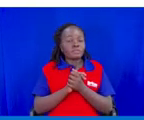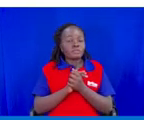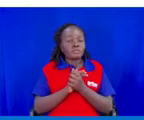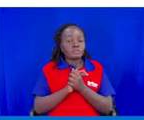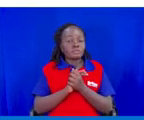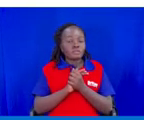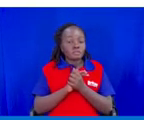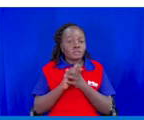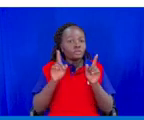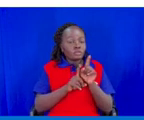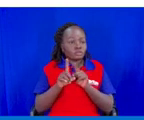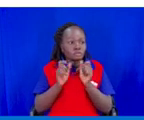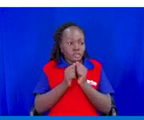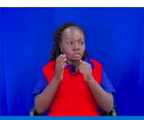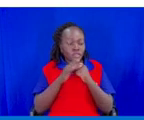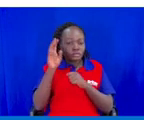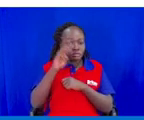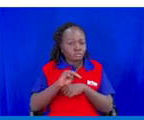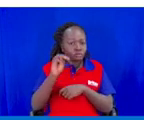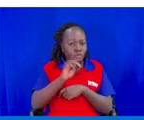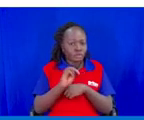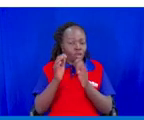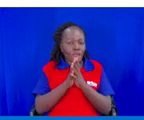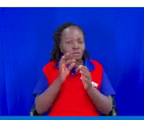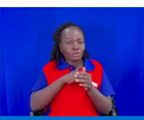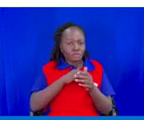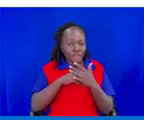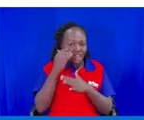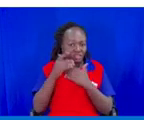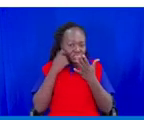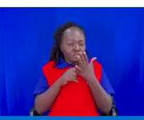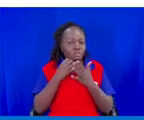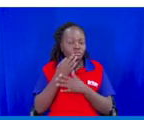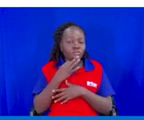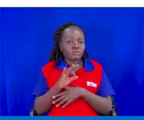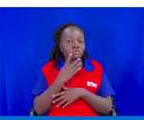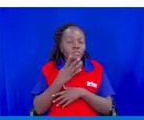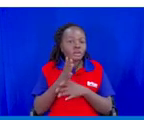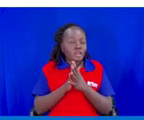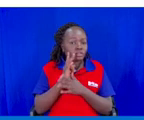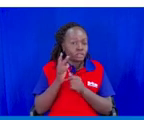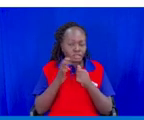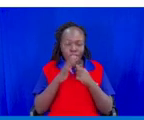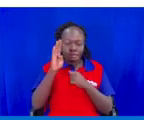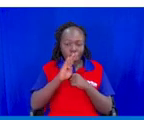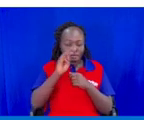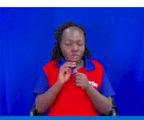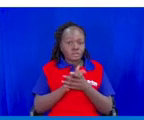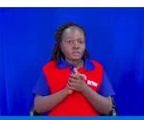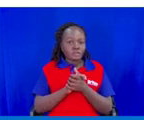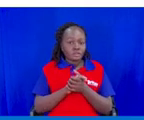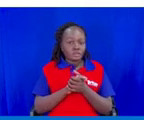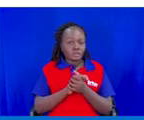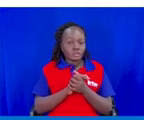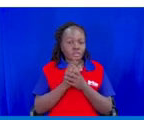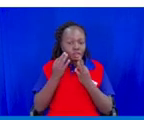90 million, and therefore a profit after tax of 429 million. If I move on to